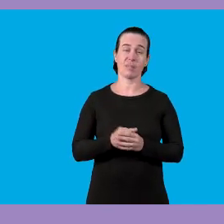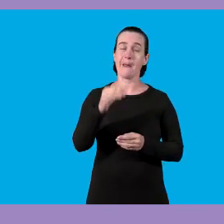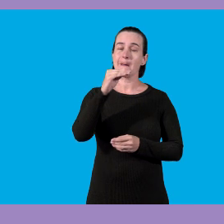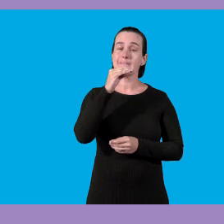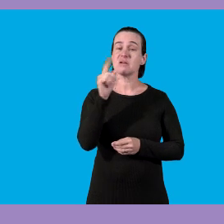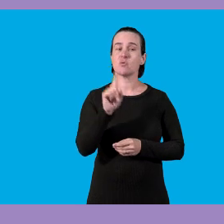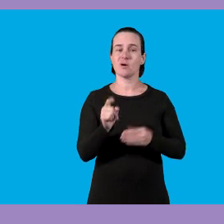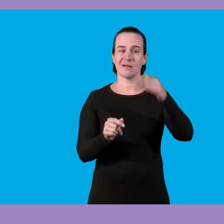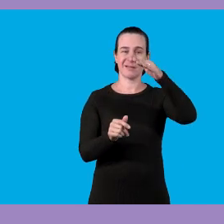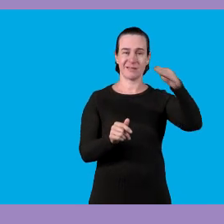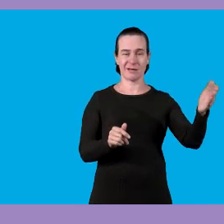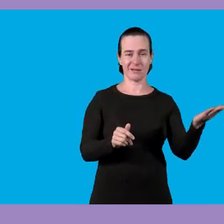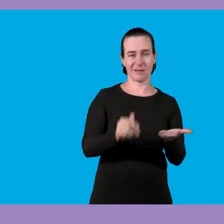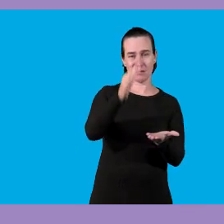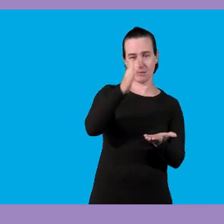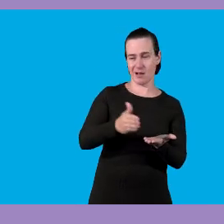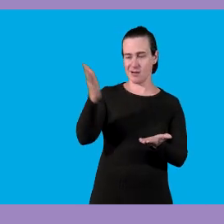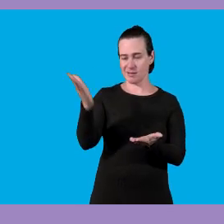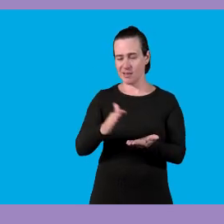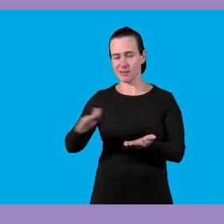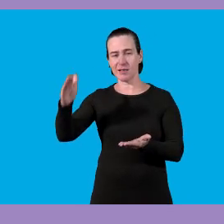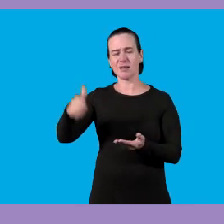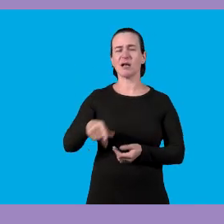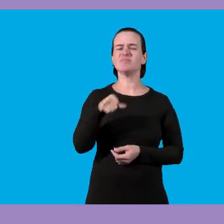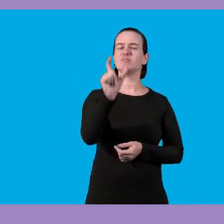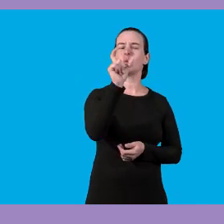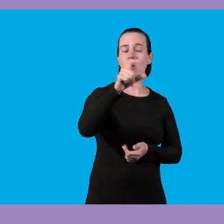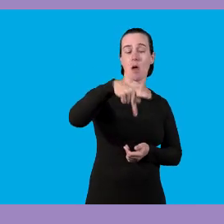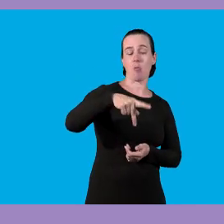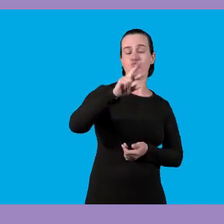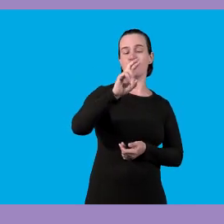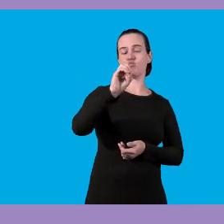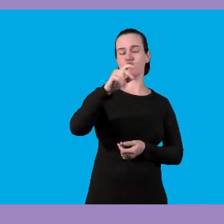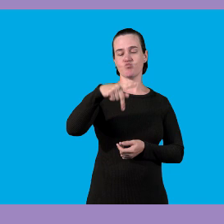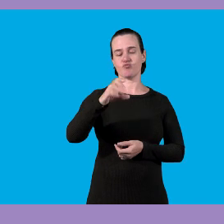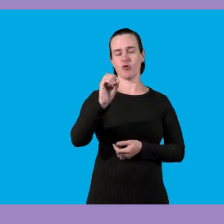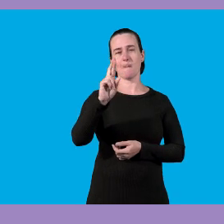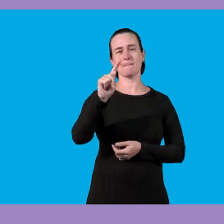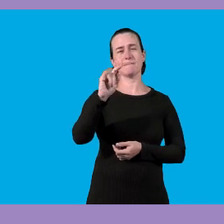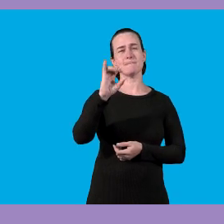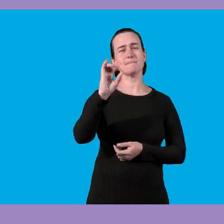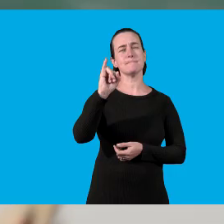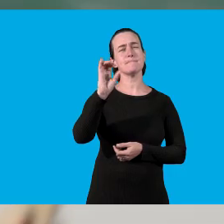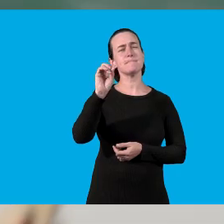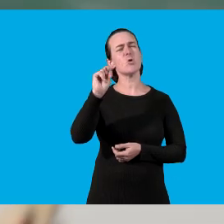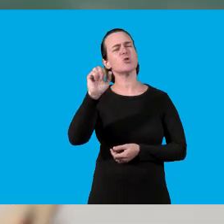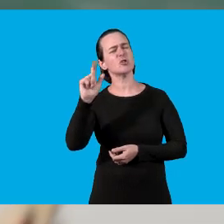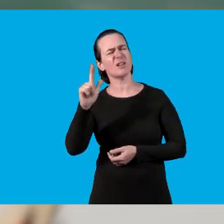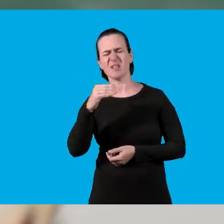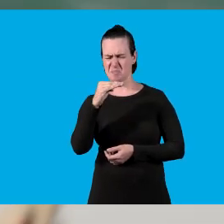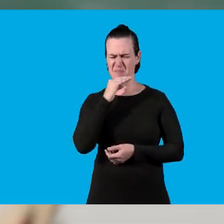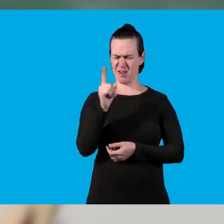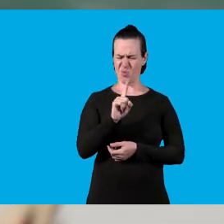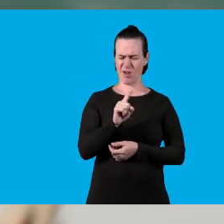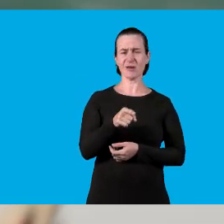similar, then the sides are proportional. Proportional means that the ratio of the sides is the